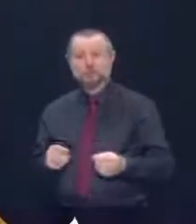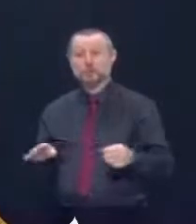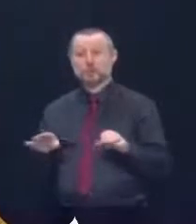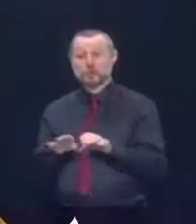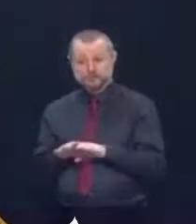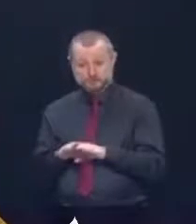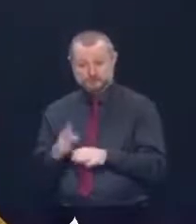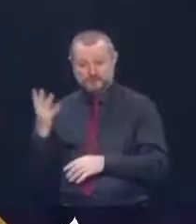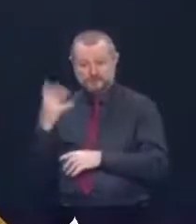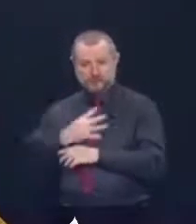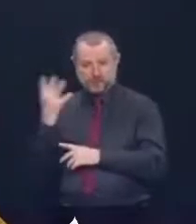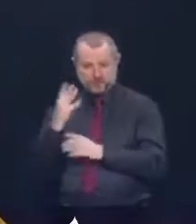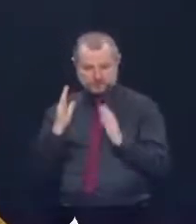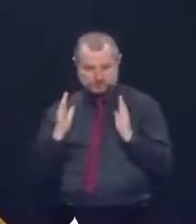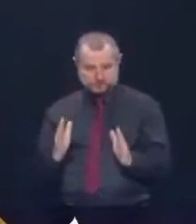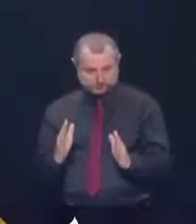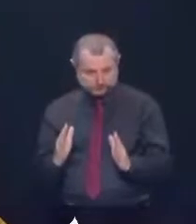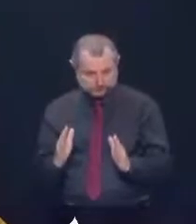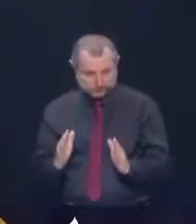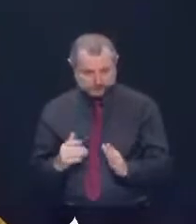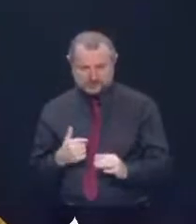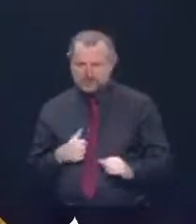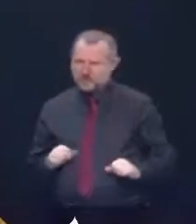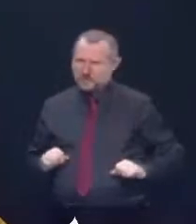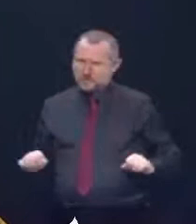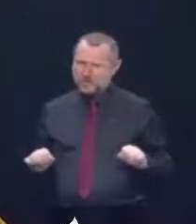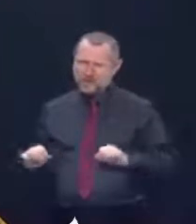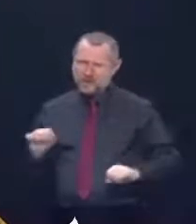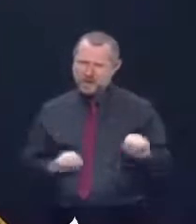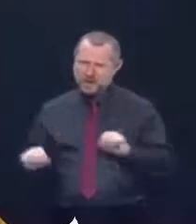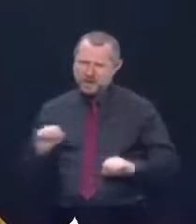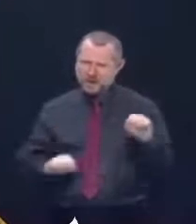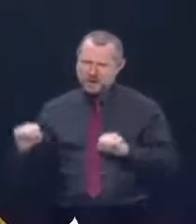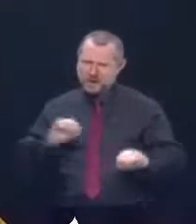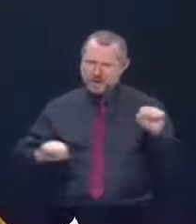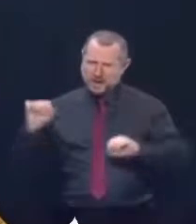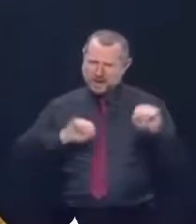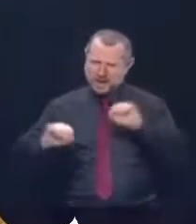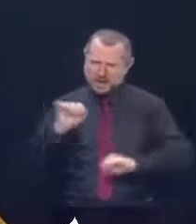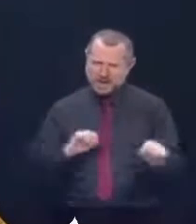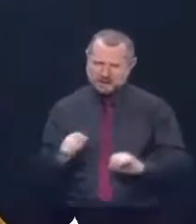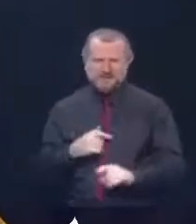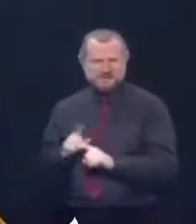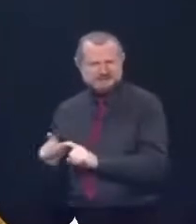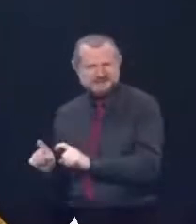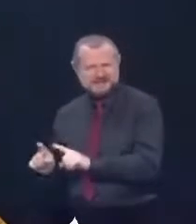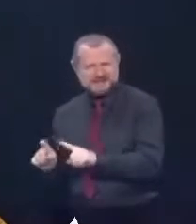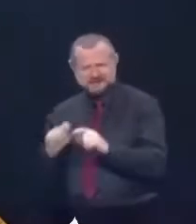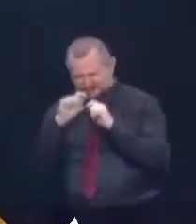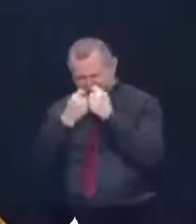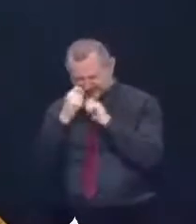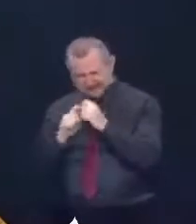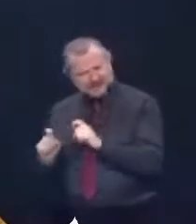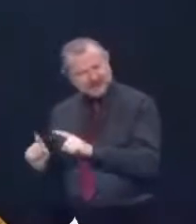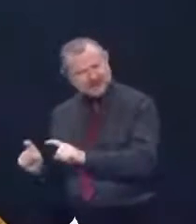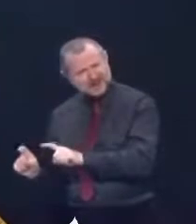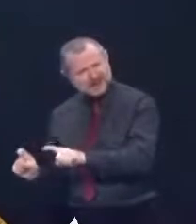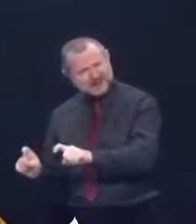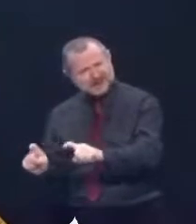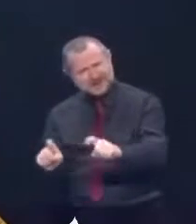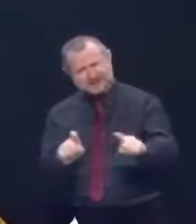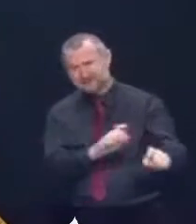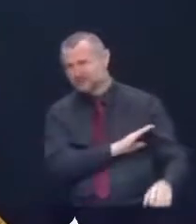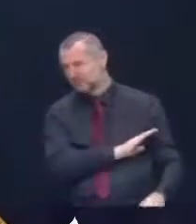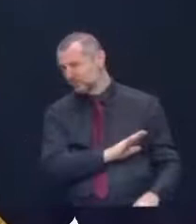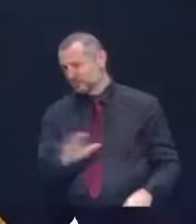4 days, cleaned the schools, test the students. Any